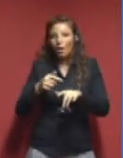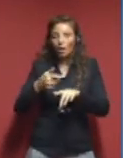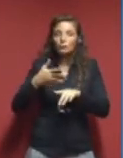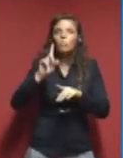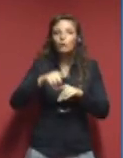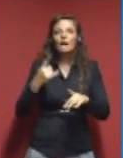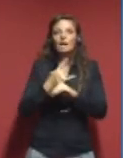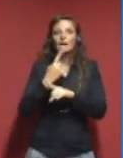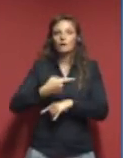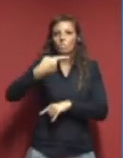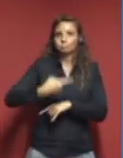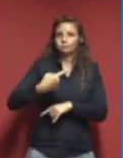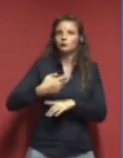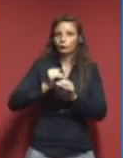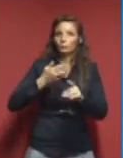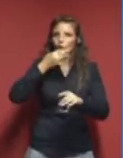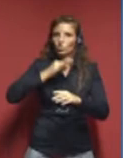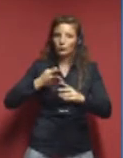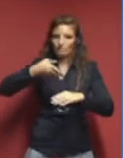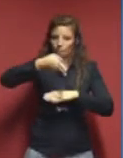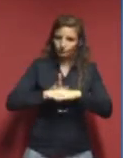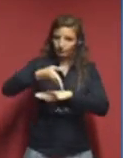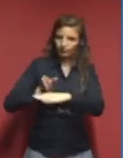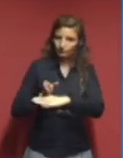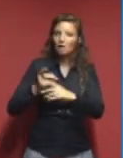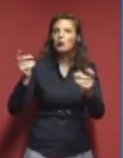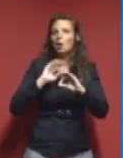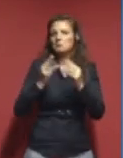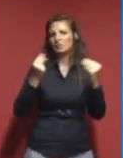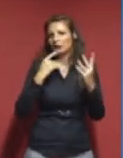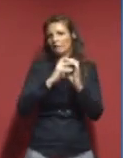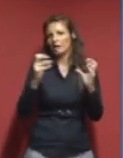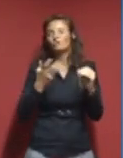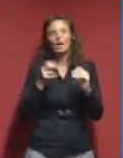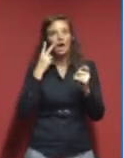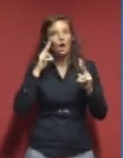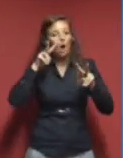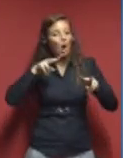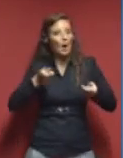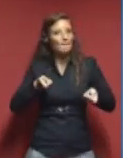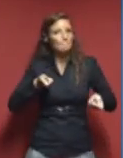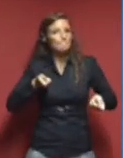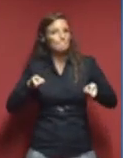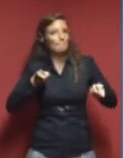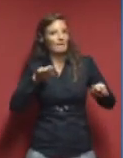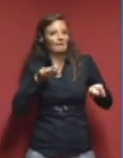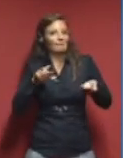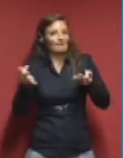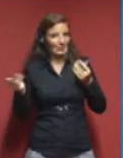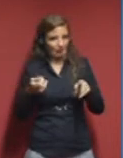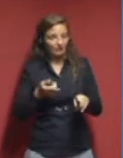acrylic, all kinds of other materials. It has precise control. You can etch like the top layer of paper